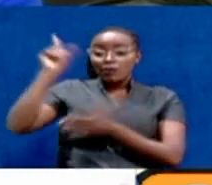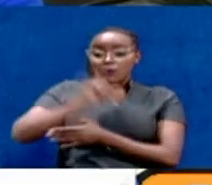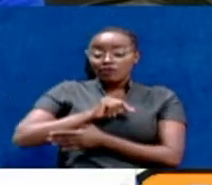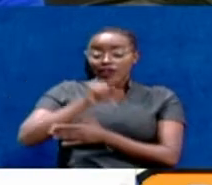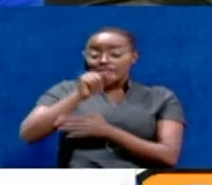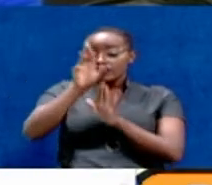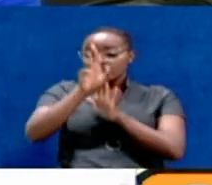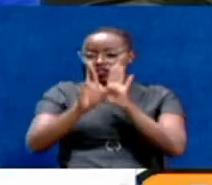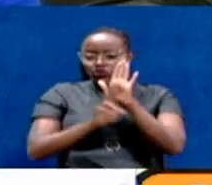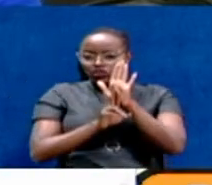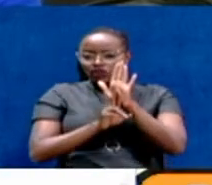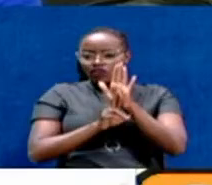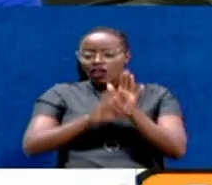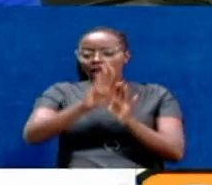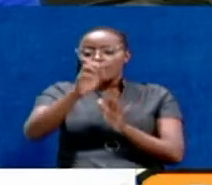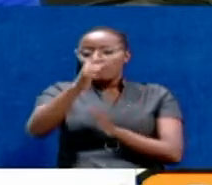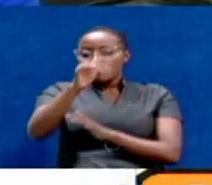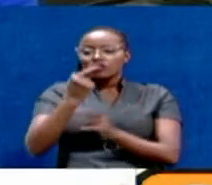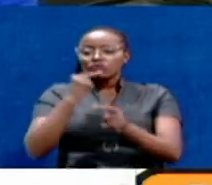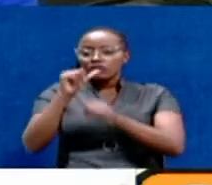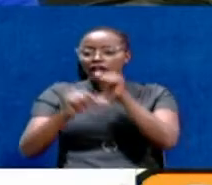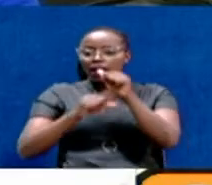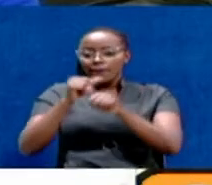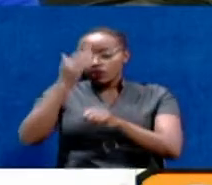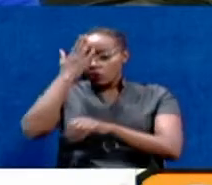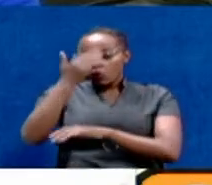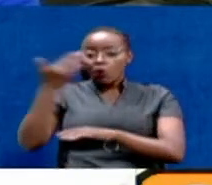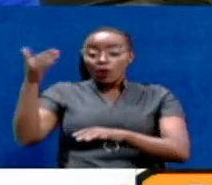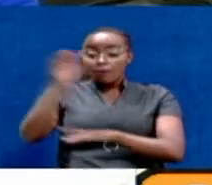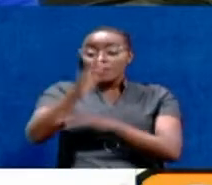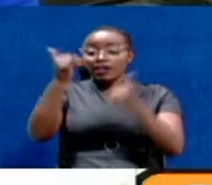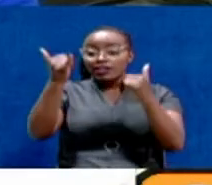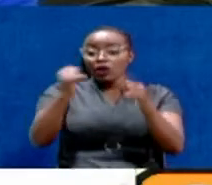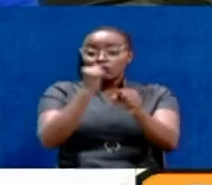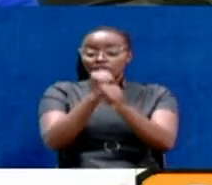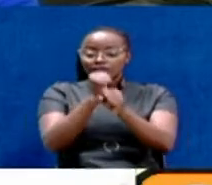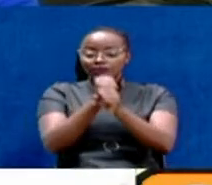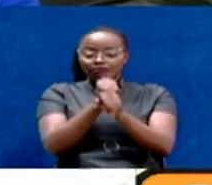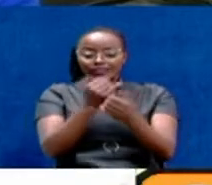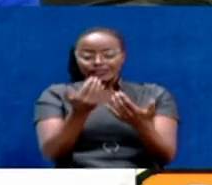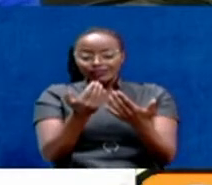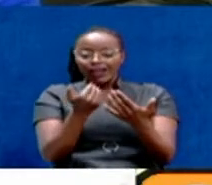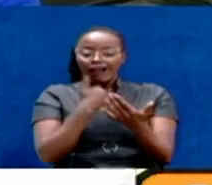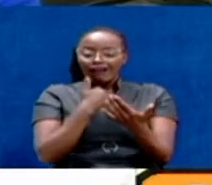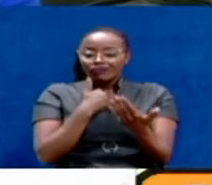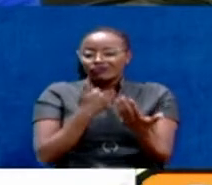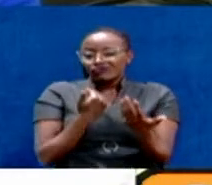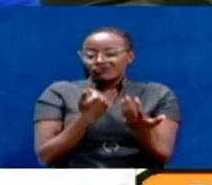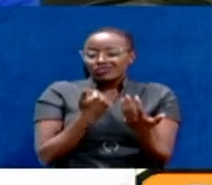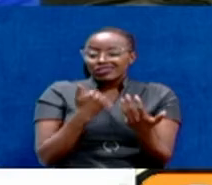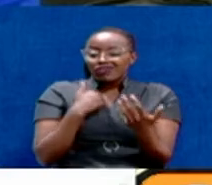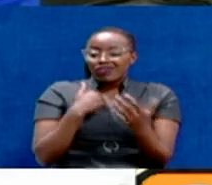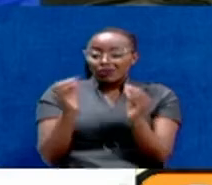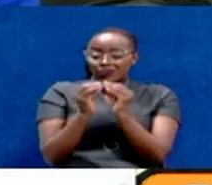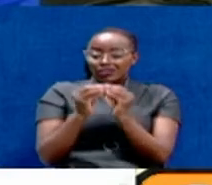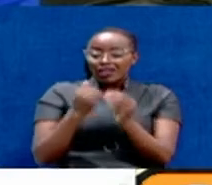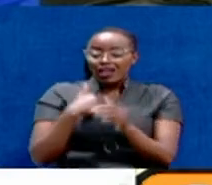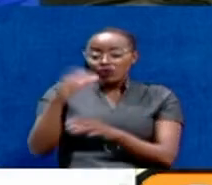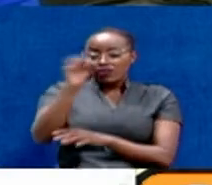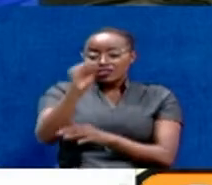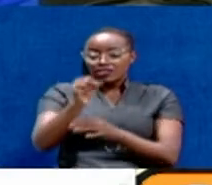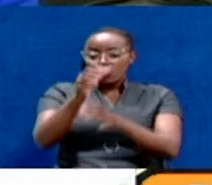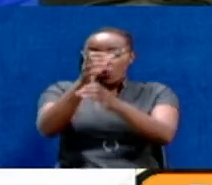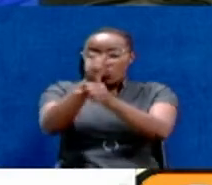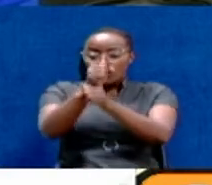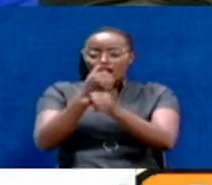those protocols. That's what Betty is talking about, because we came back now and did stakeholder meetings, and we've